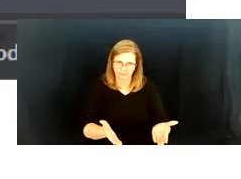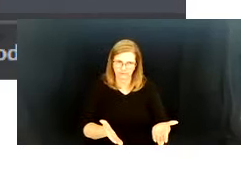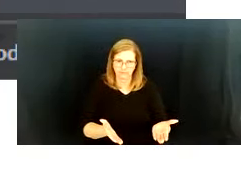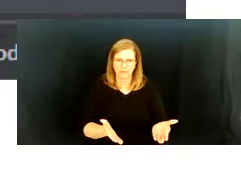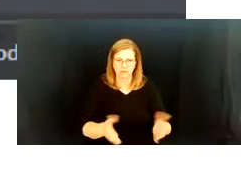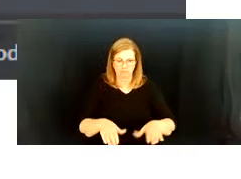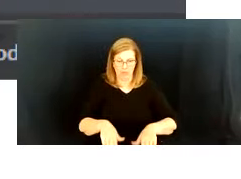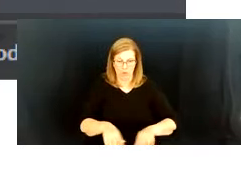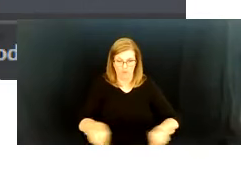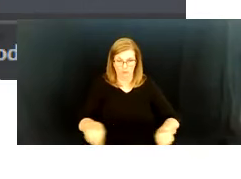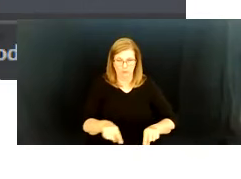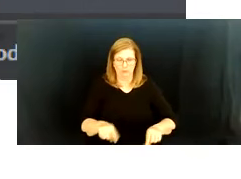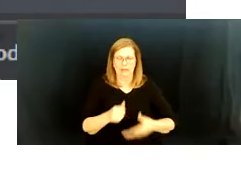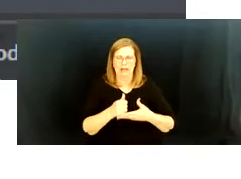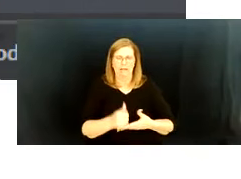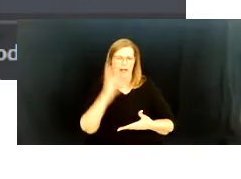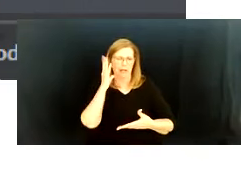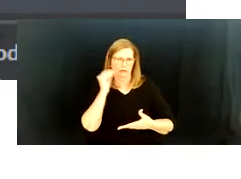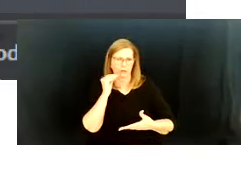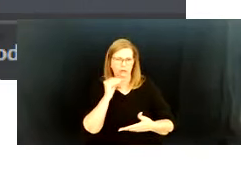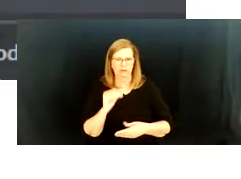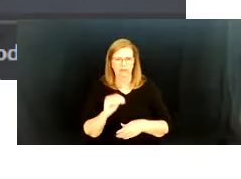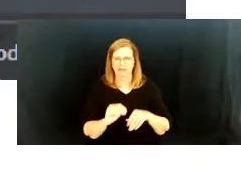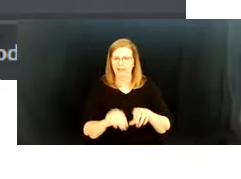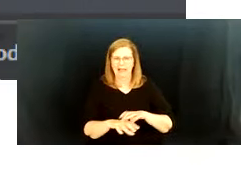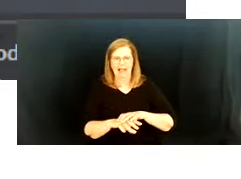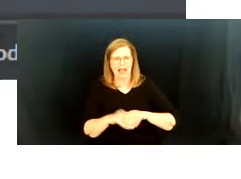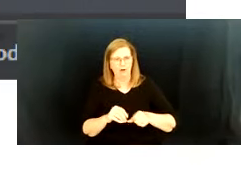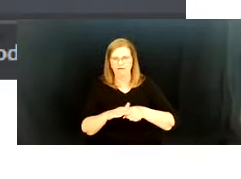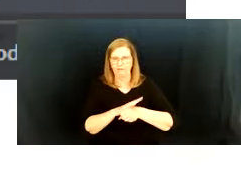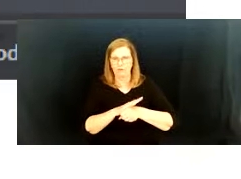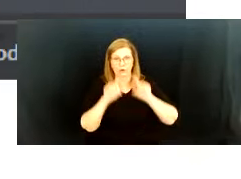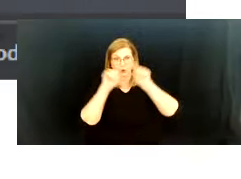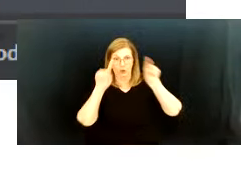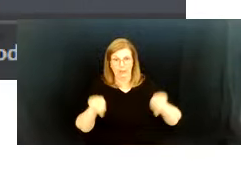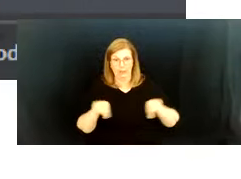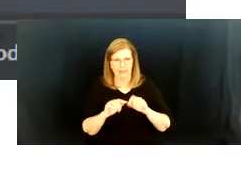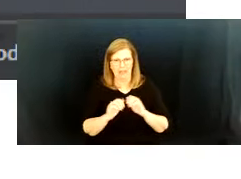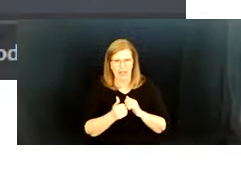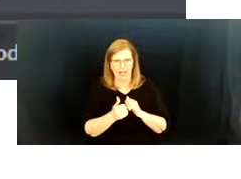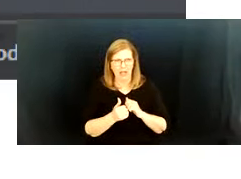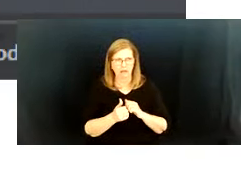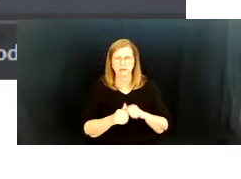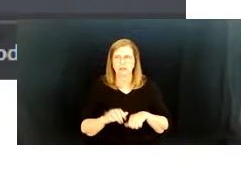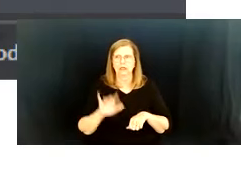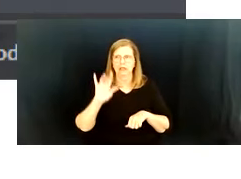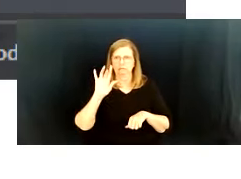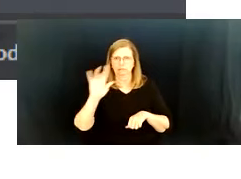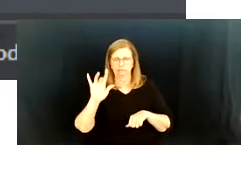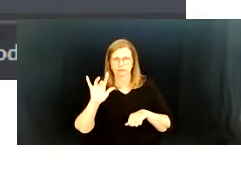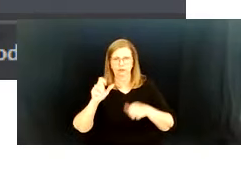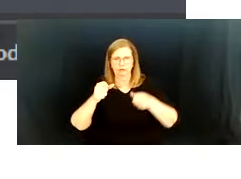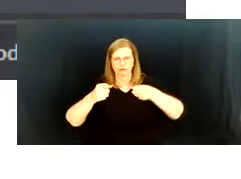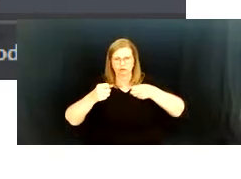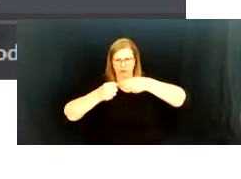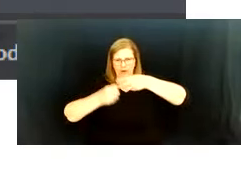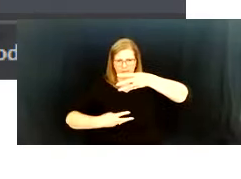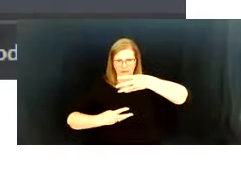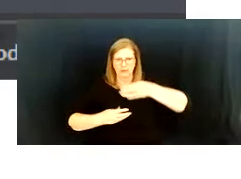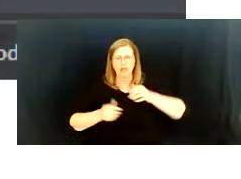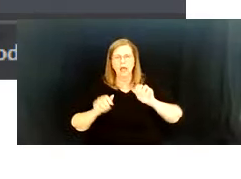best experience. Exit full screen mode. Top right button or view options drop down menu. Enable